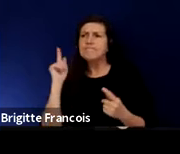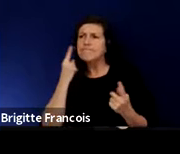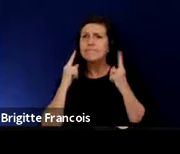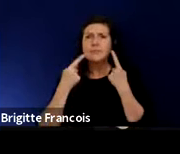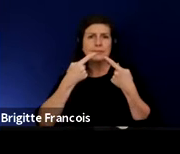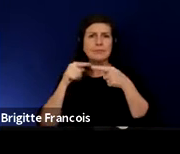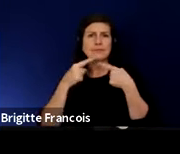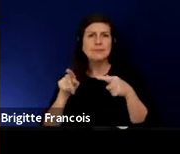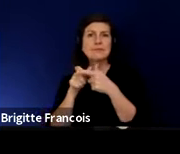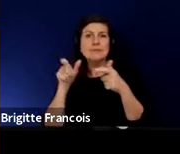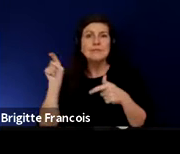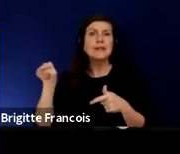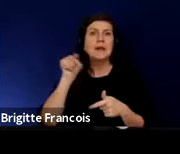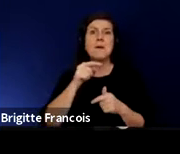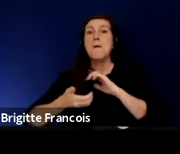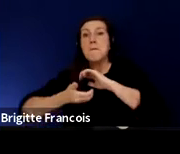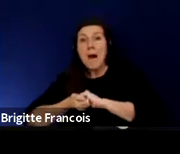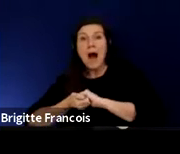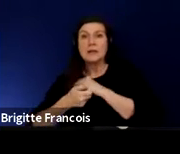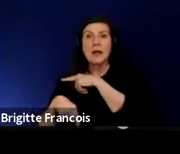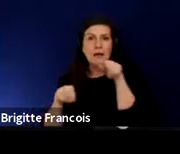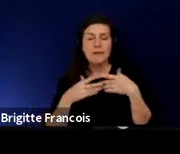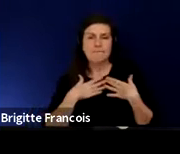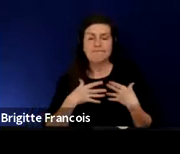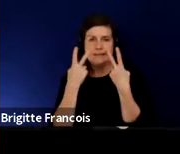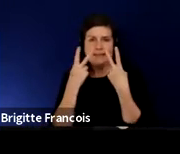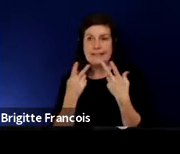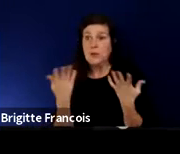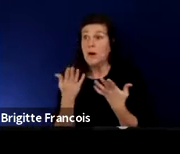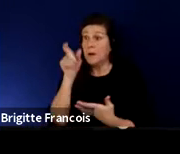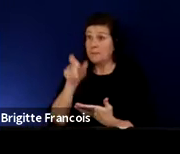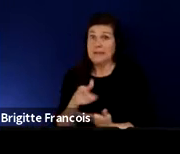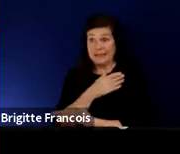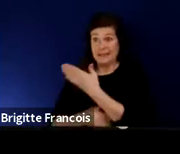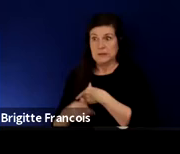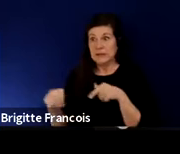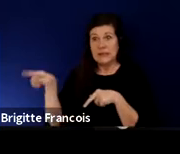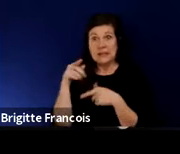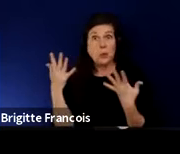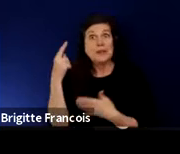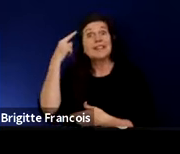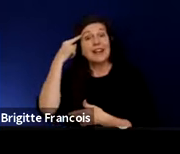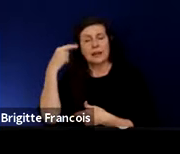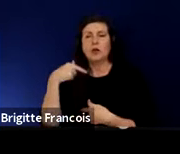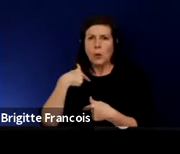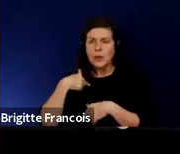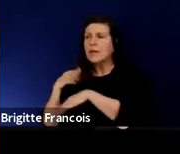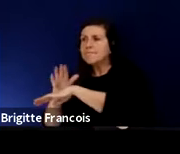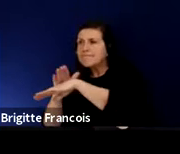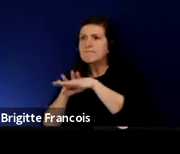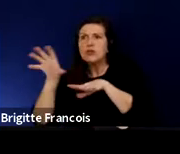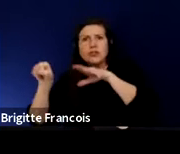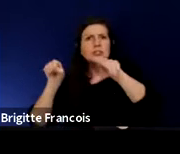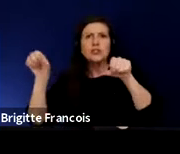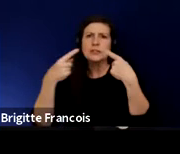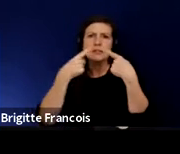with, but to really see what does people with disabilities think about this. So we reached out to all the networks we